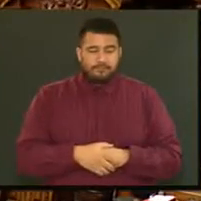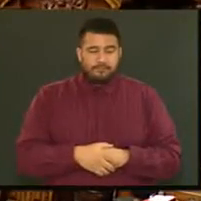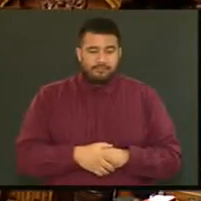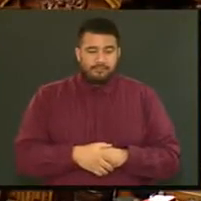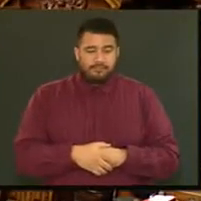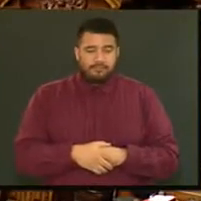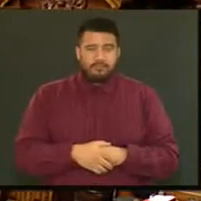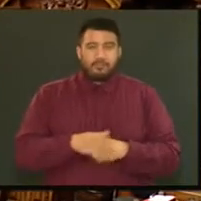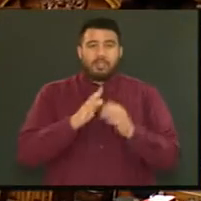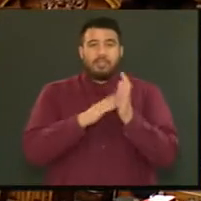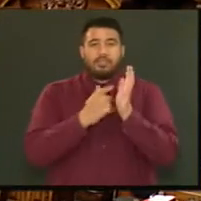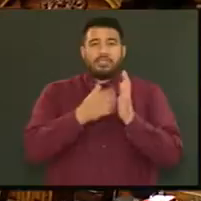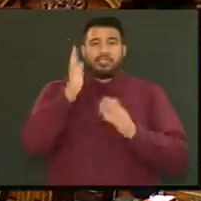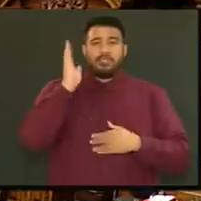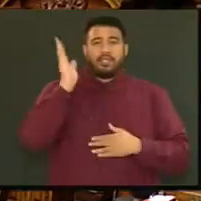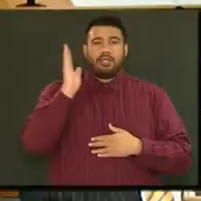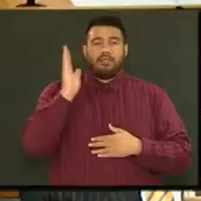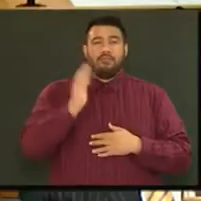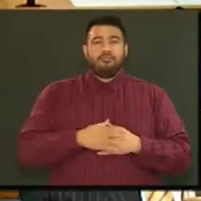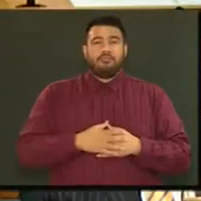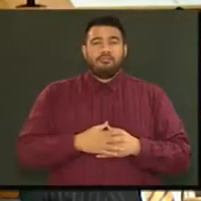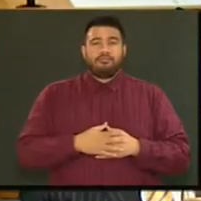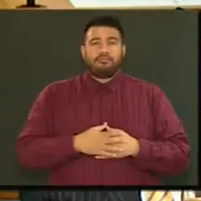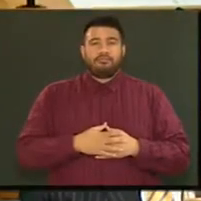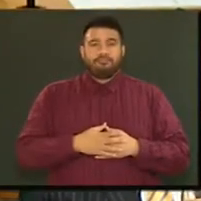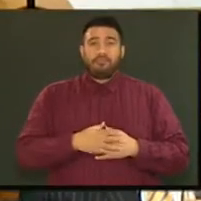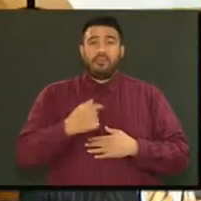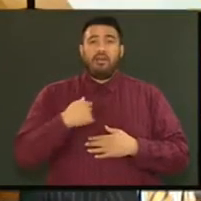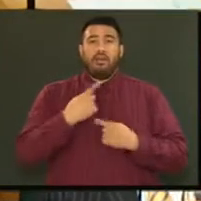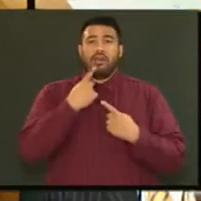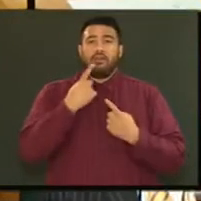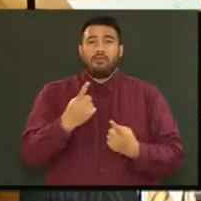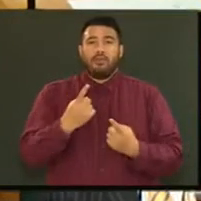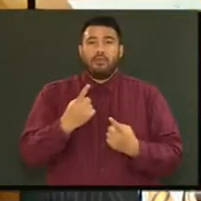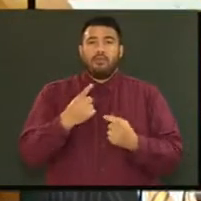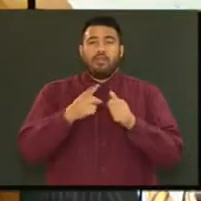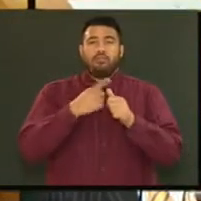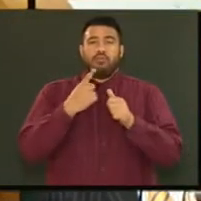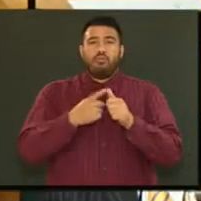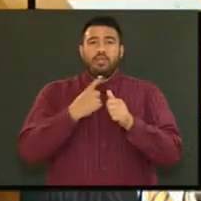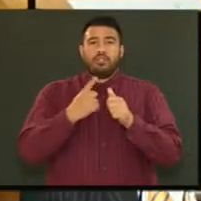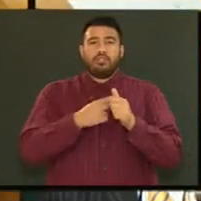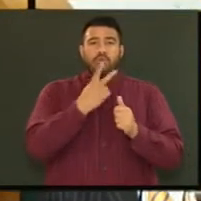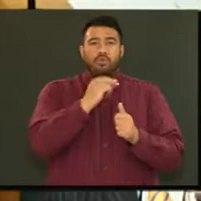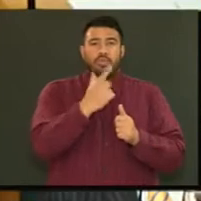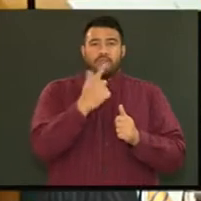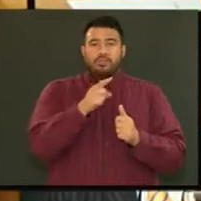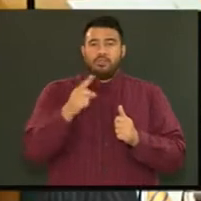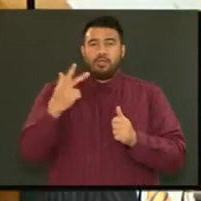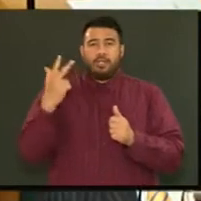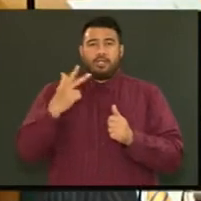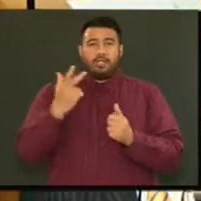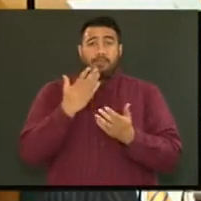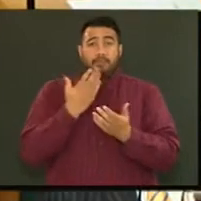Mr. Speaker. The Honourable Stephen Joyce. I move that the Appropriation 2017-18 Estimates Bill be now read